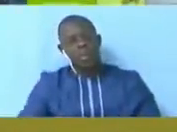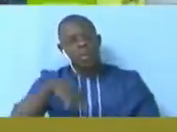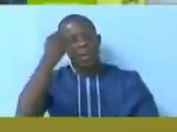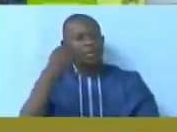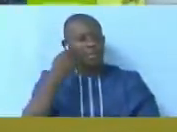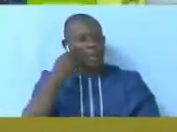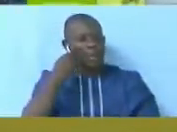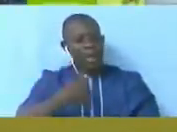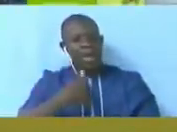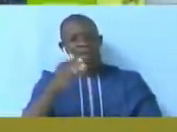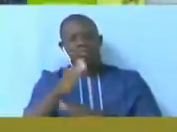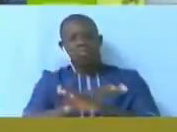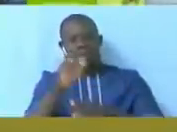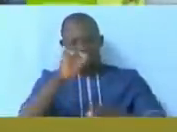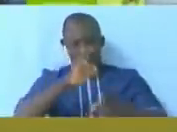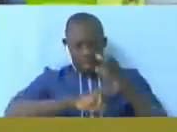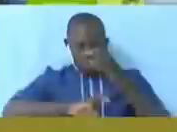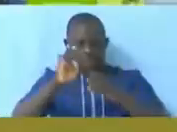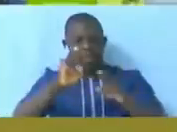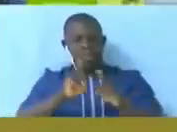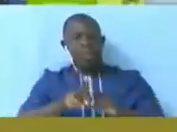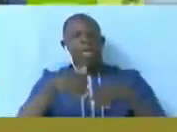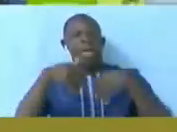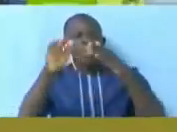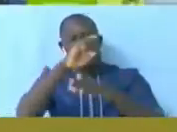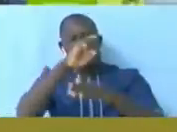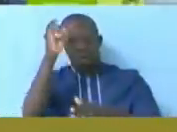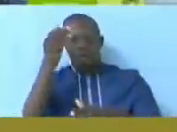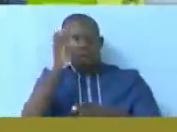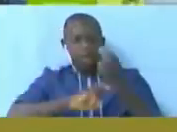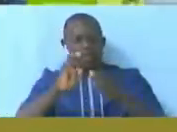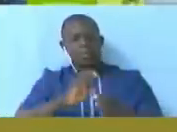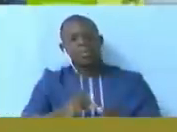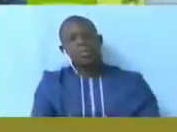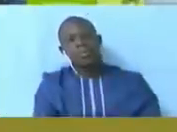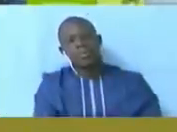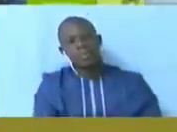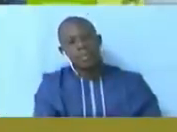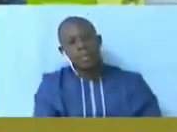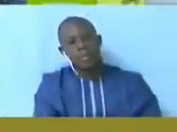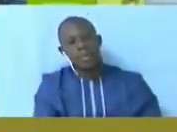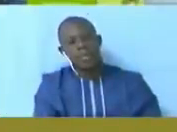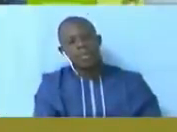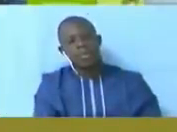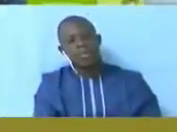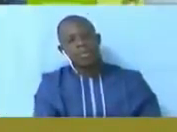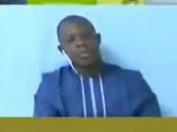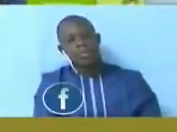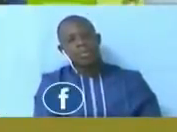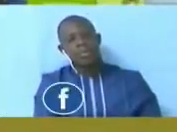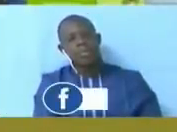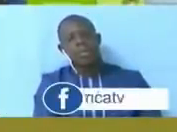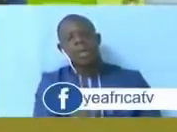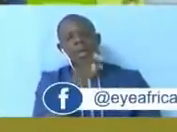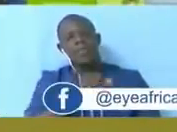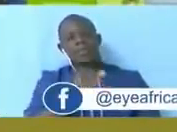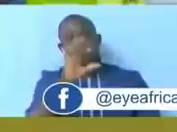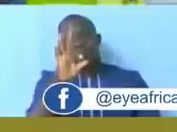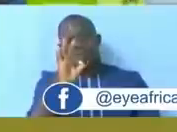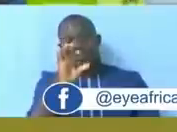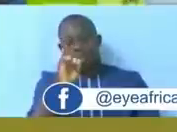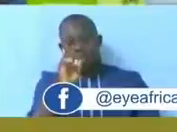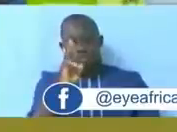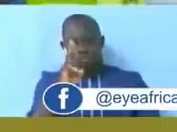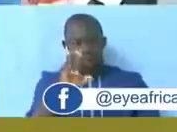again. Bitu ngabringa ke woso molon ko take yembaido kola. Mr. Toure, indeed you were able to be